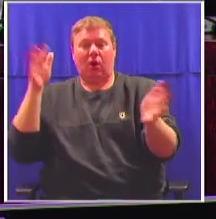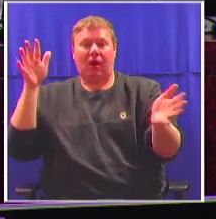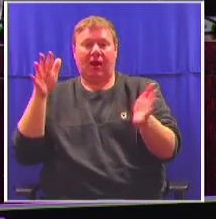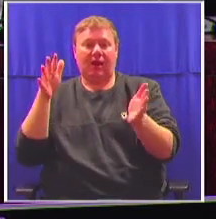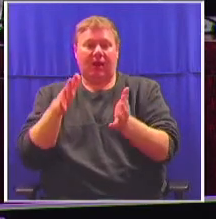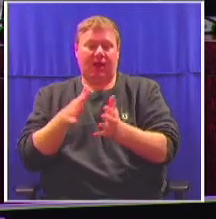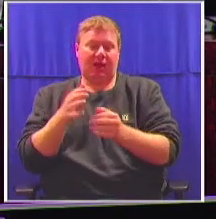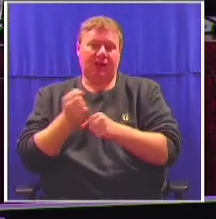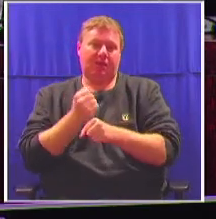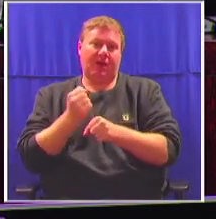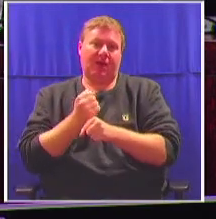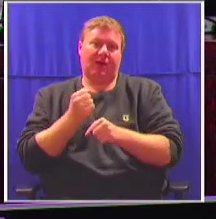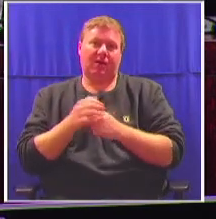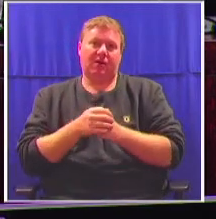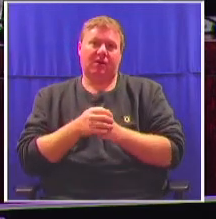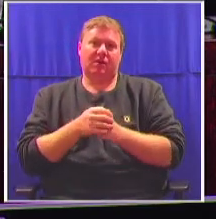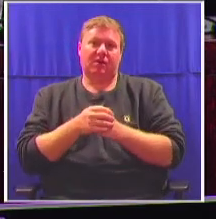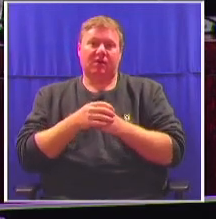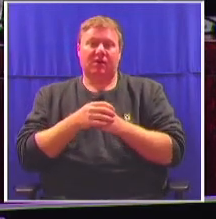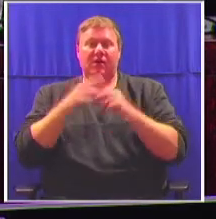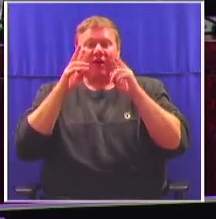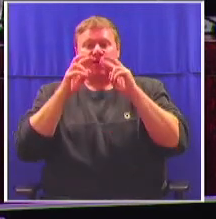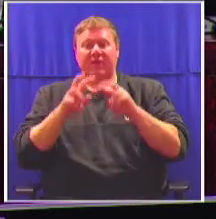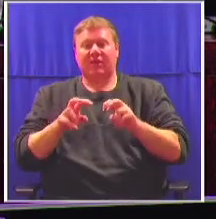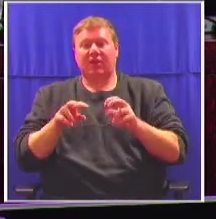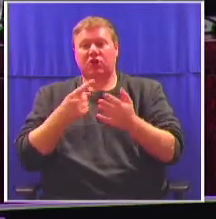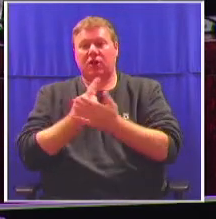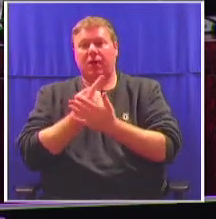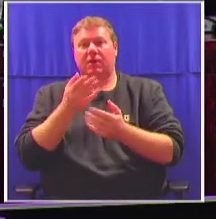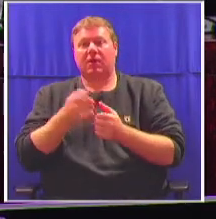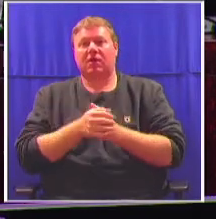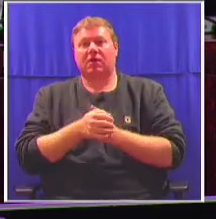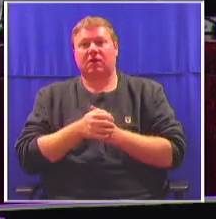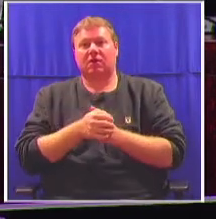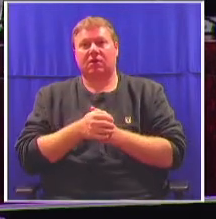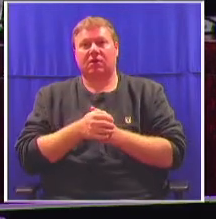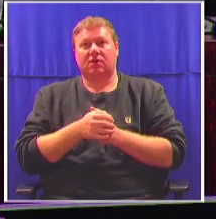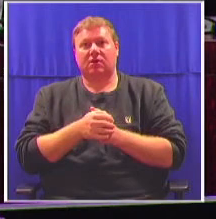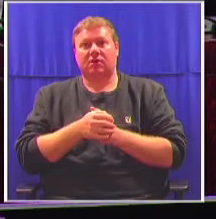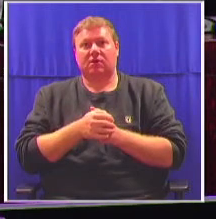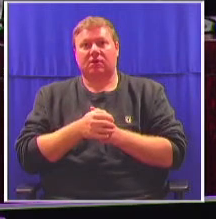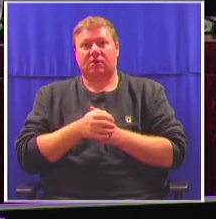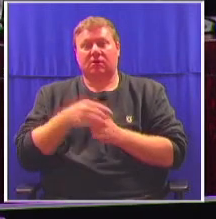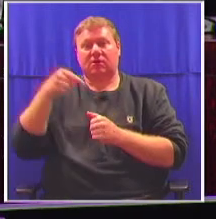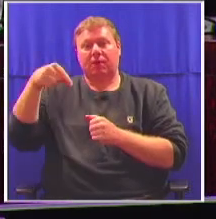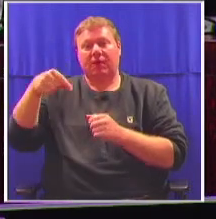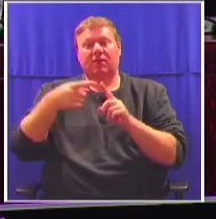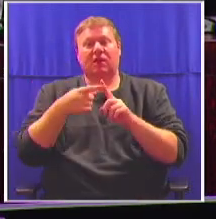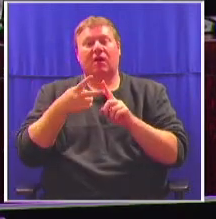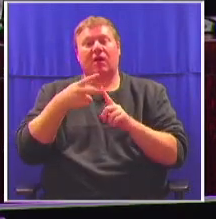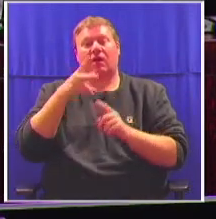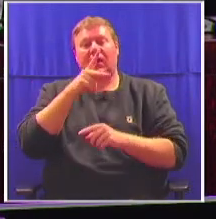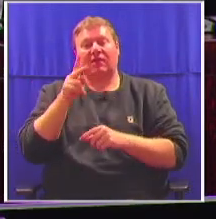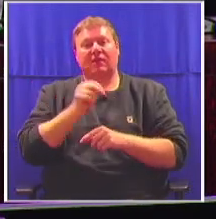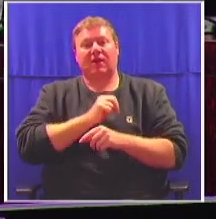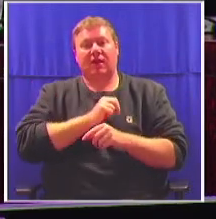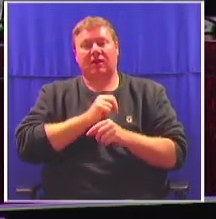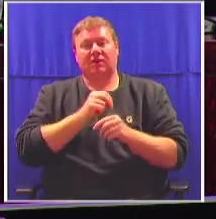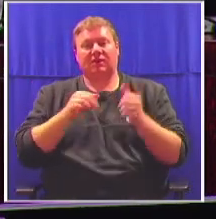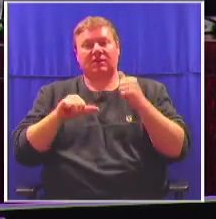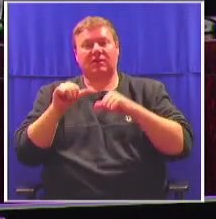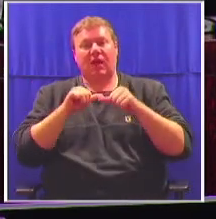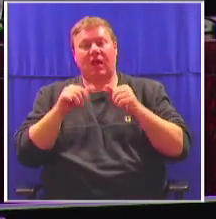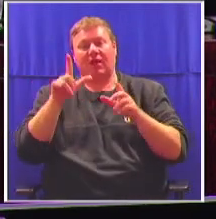of DNA-driven investigations. The forensic science laboratories in Gqeberha and KwaZulu-Natal will